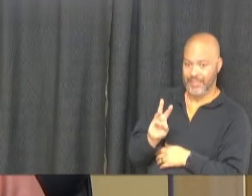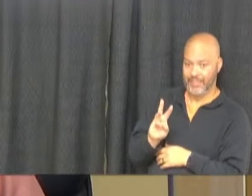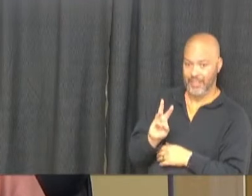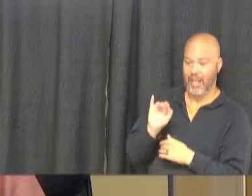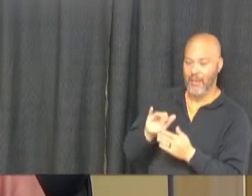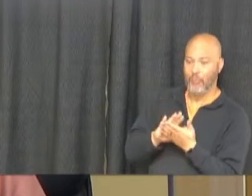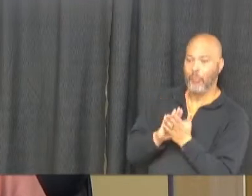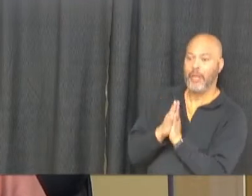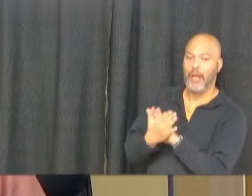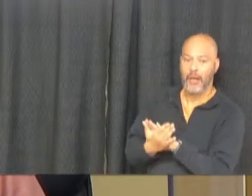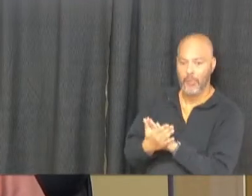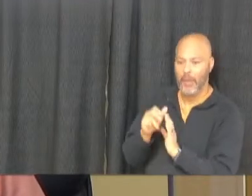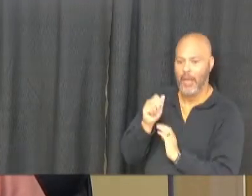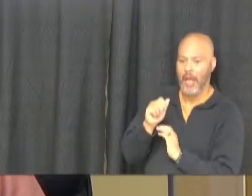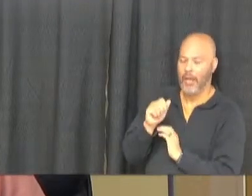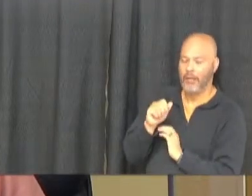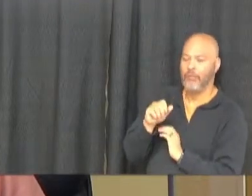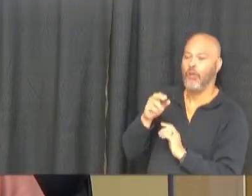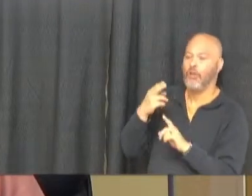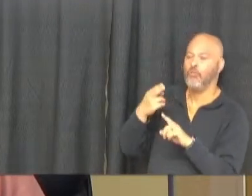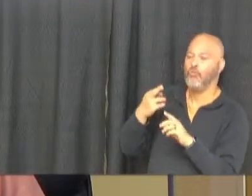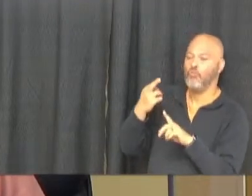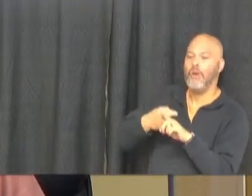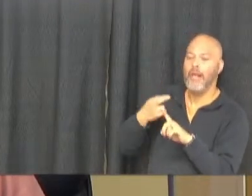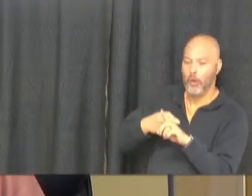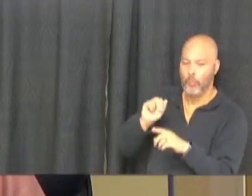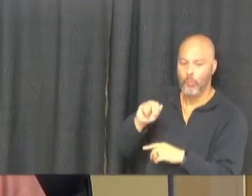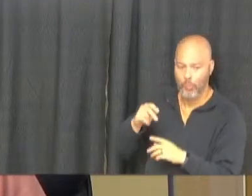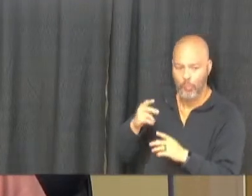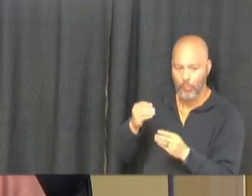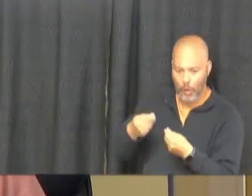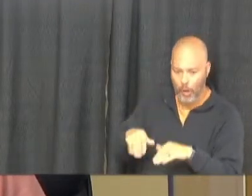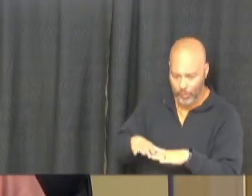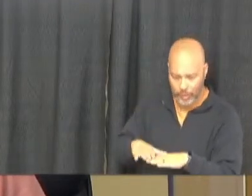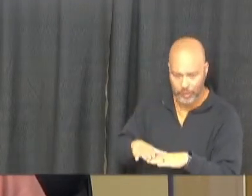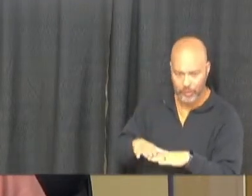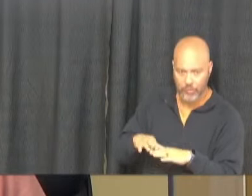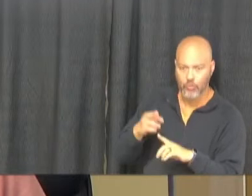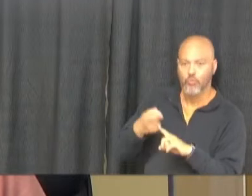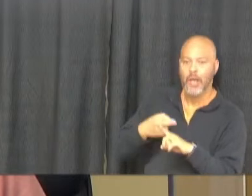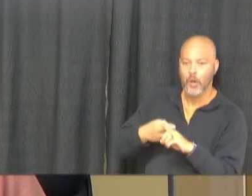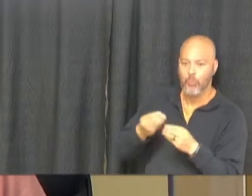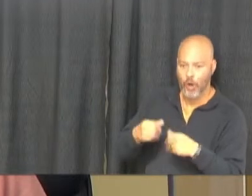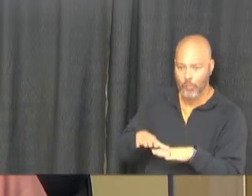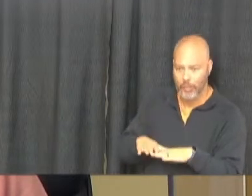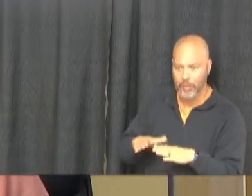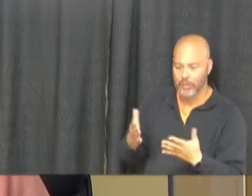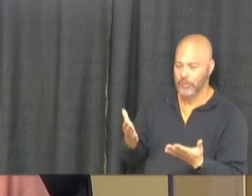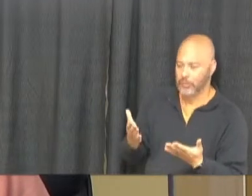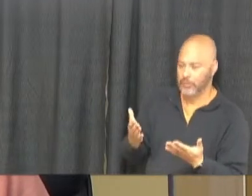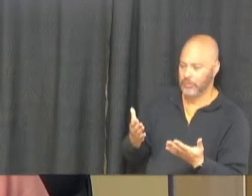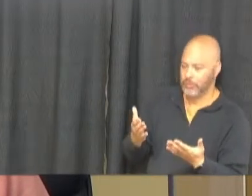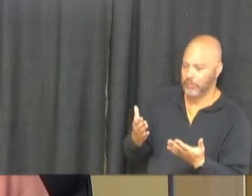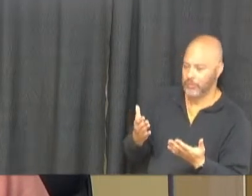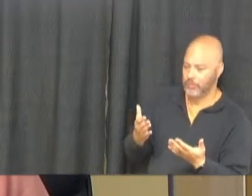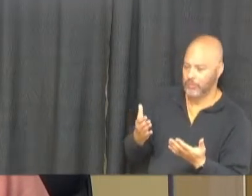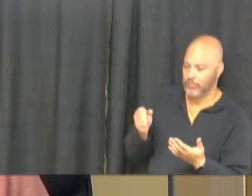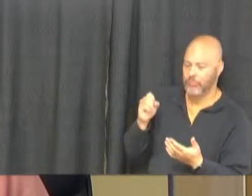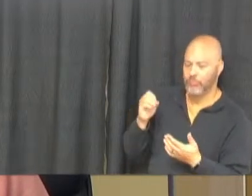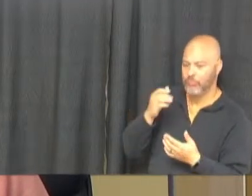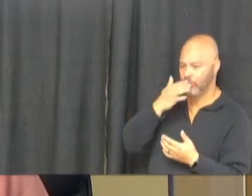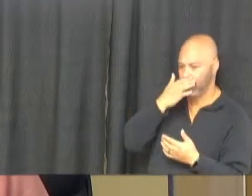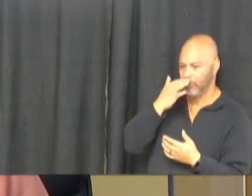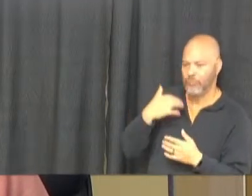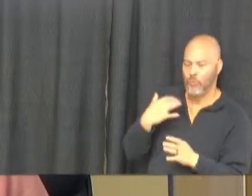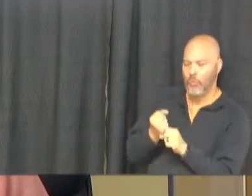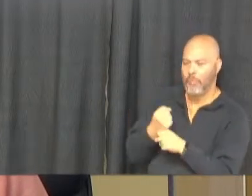have become Airbnb. I'm sorry, rental properties, rental properties. And so we